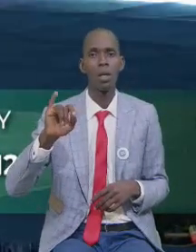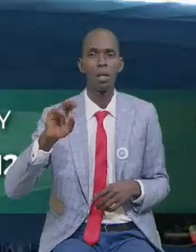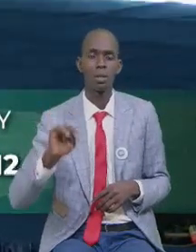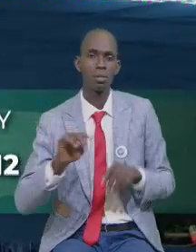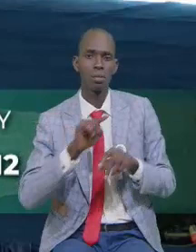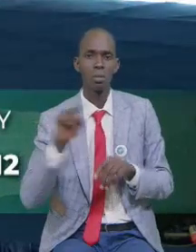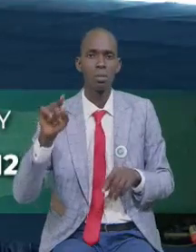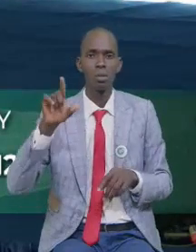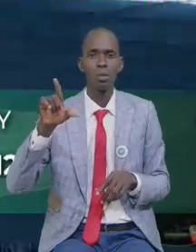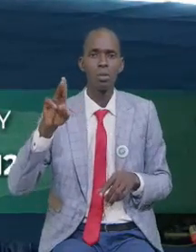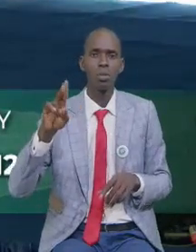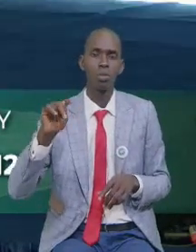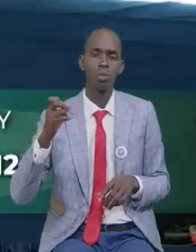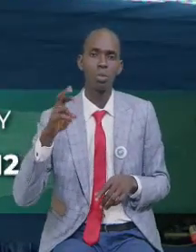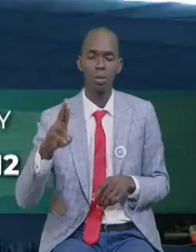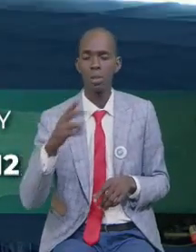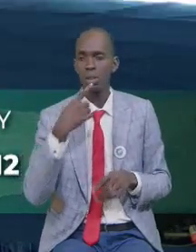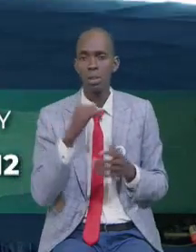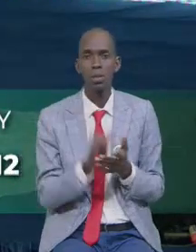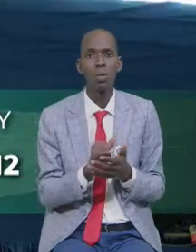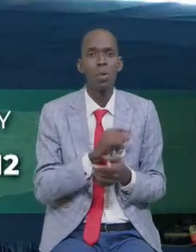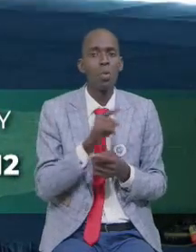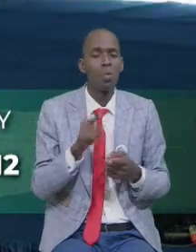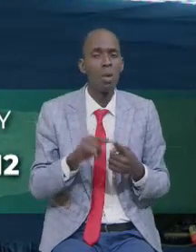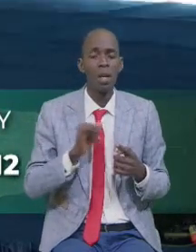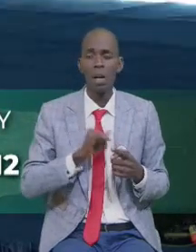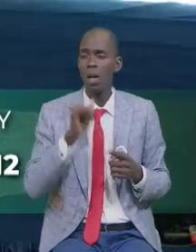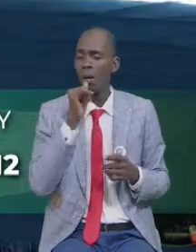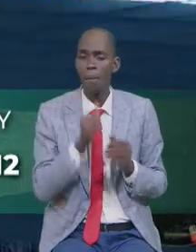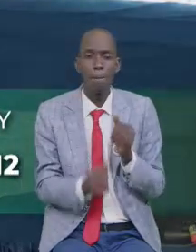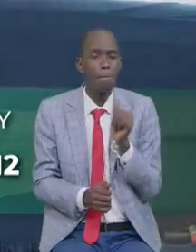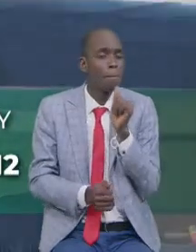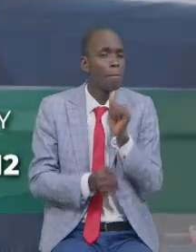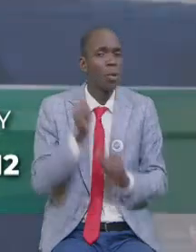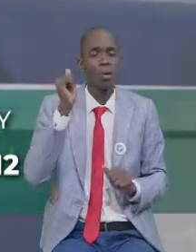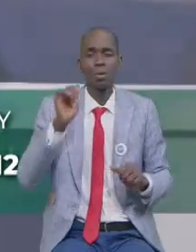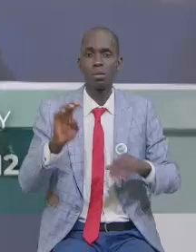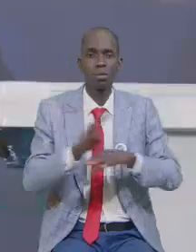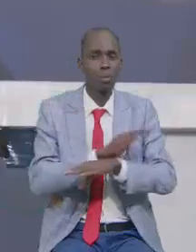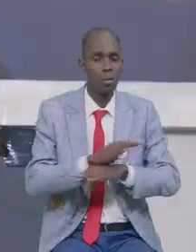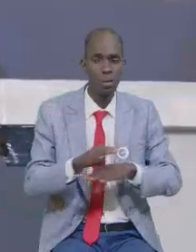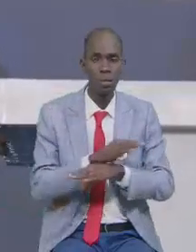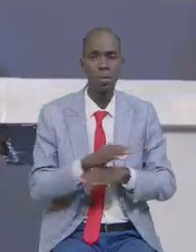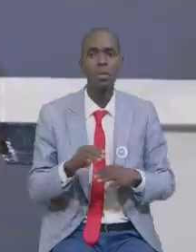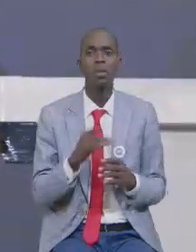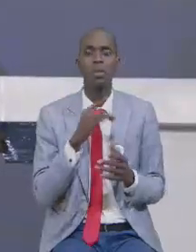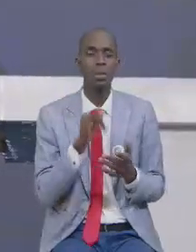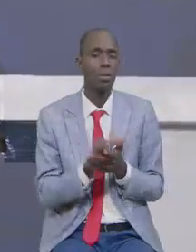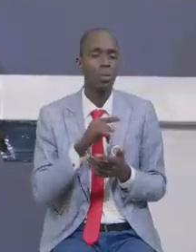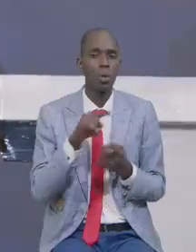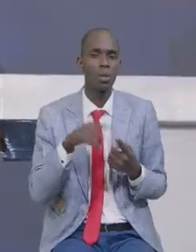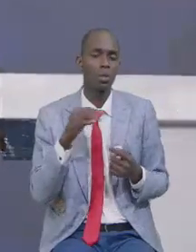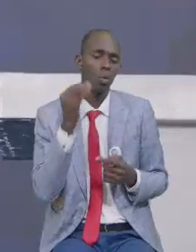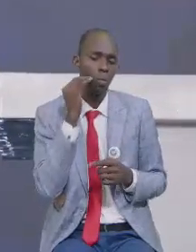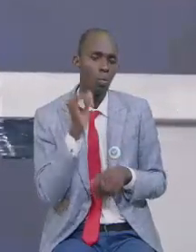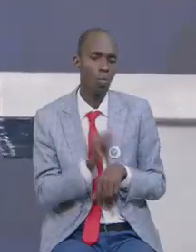am the busiest, very busy, that the assignment outside today is so great,